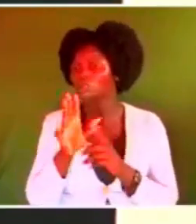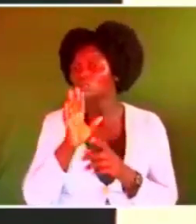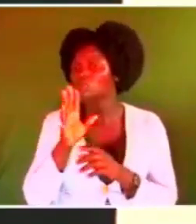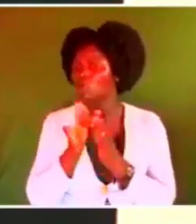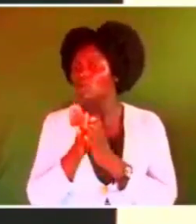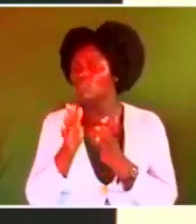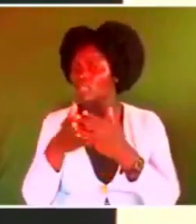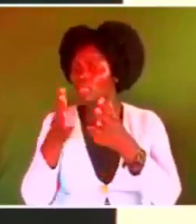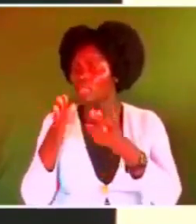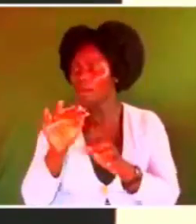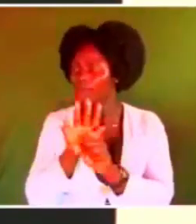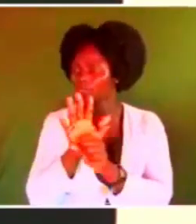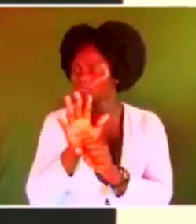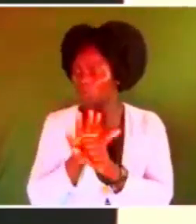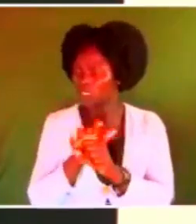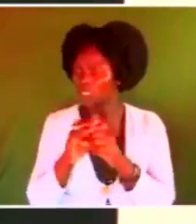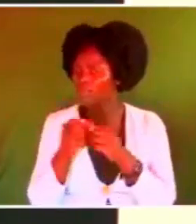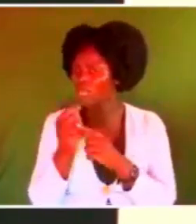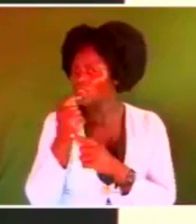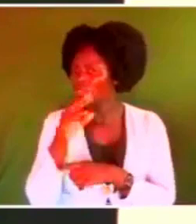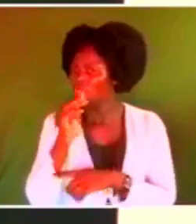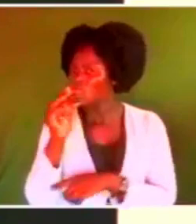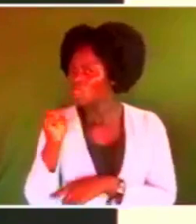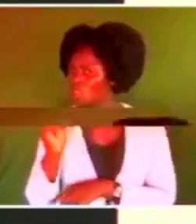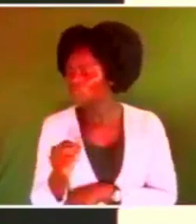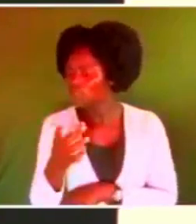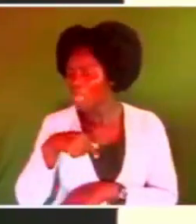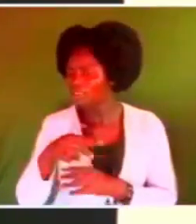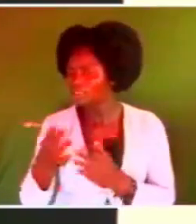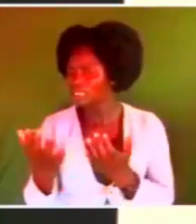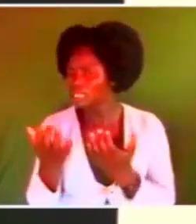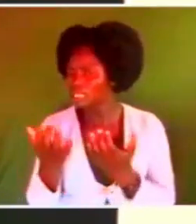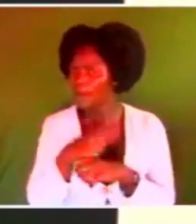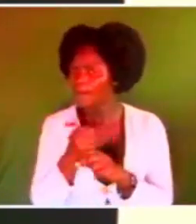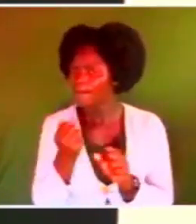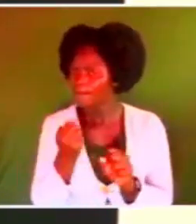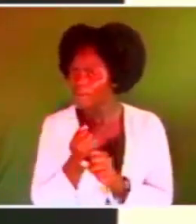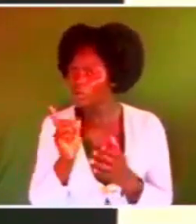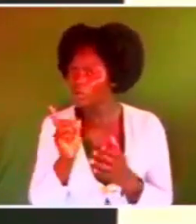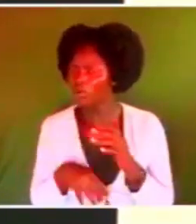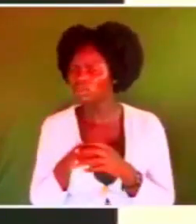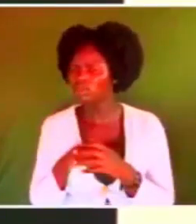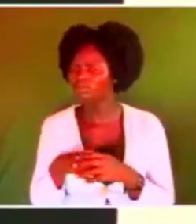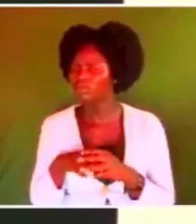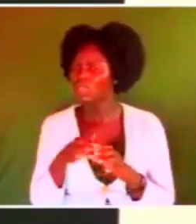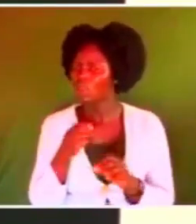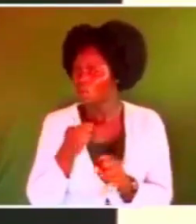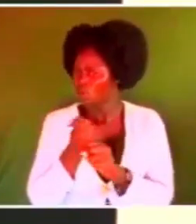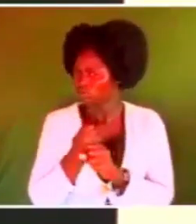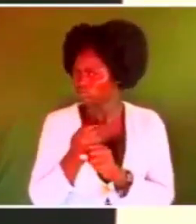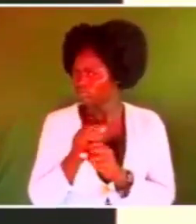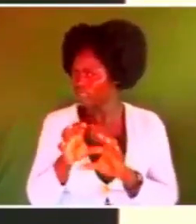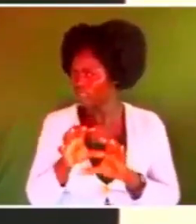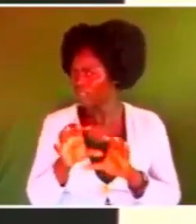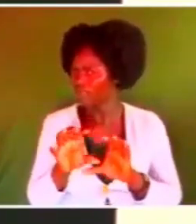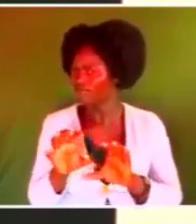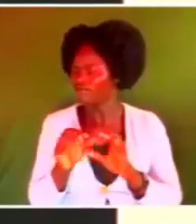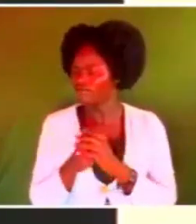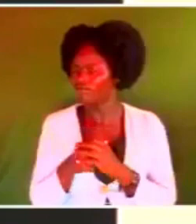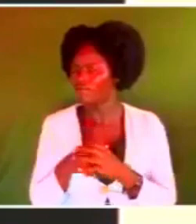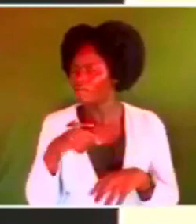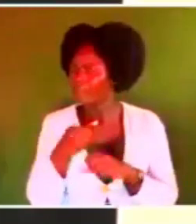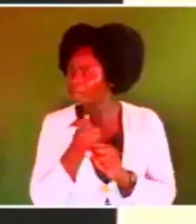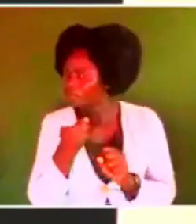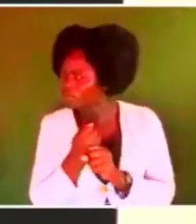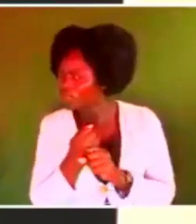told him that we need to make a concerted effort to make our people live